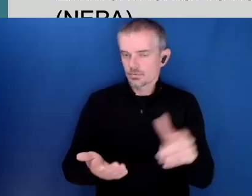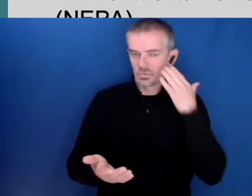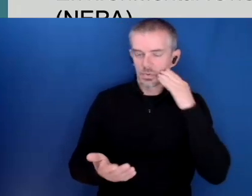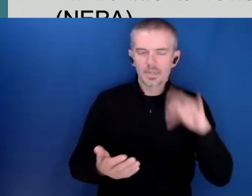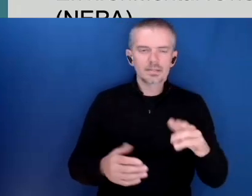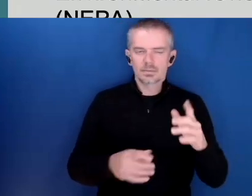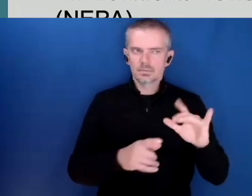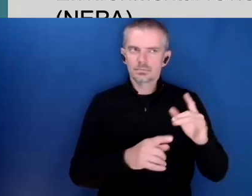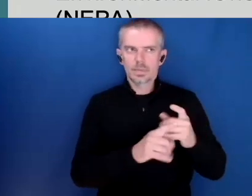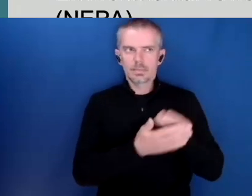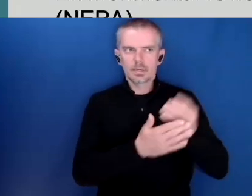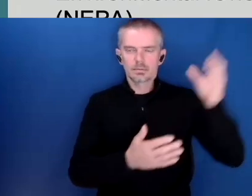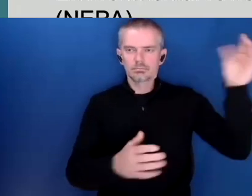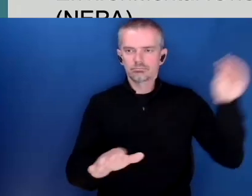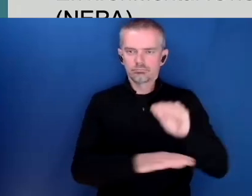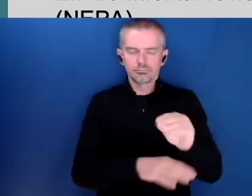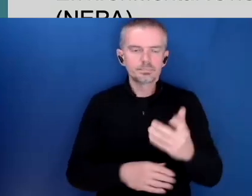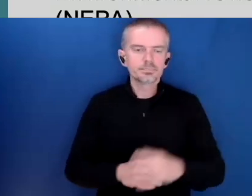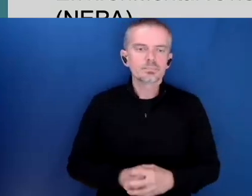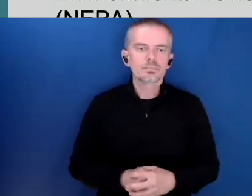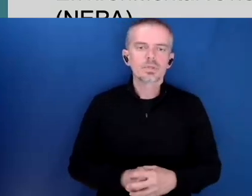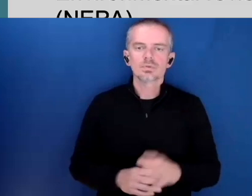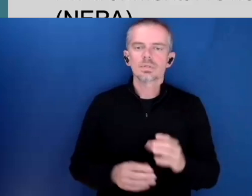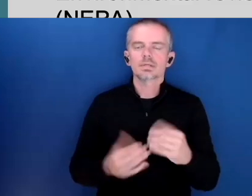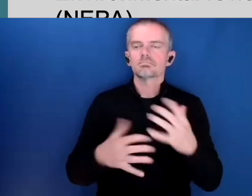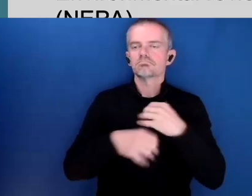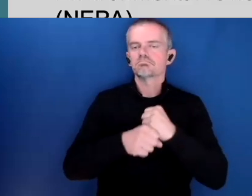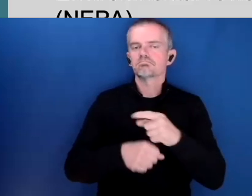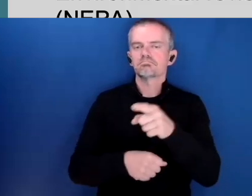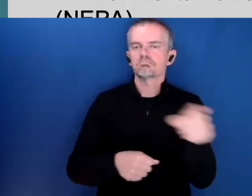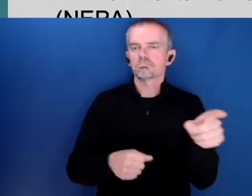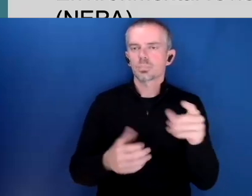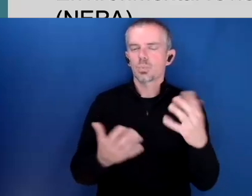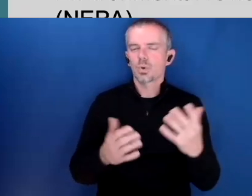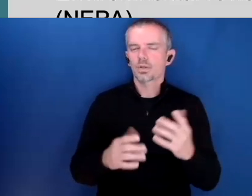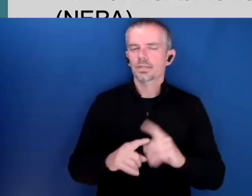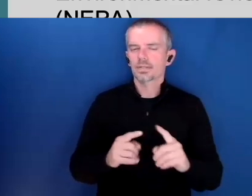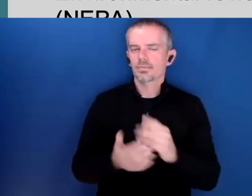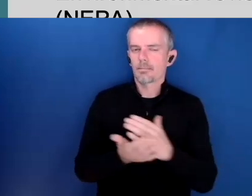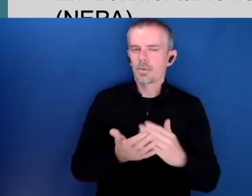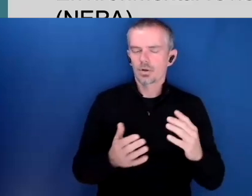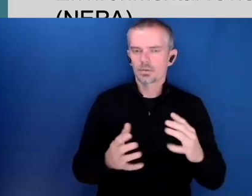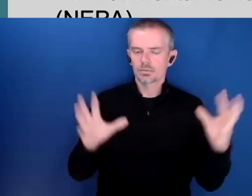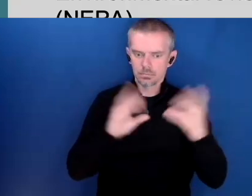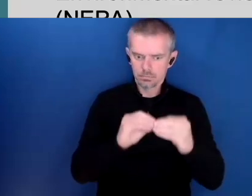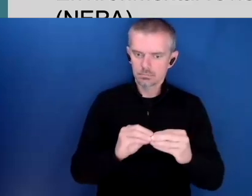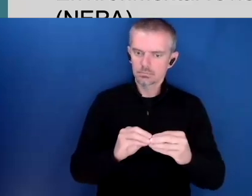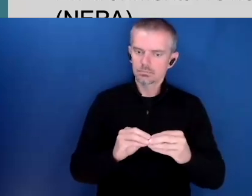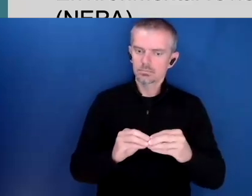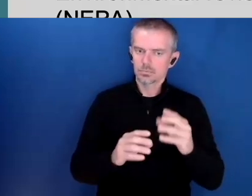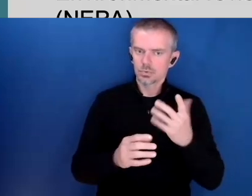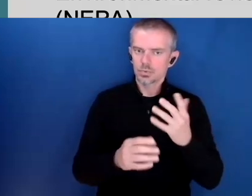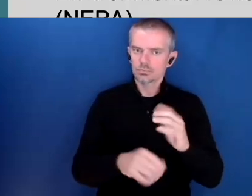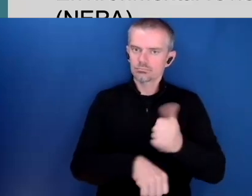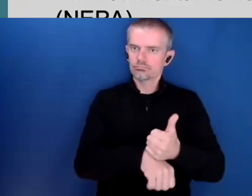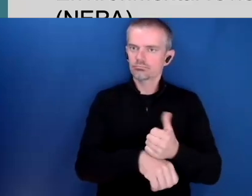just kind of a little bit of an overview of what elements need to be kind of pieced together and aligned to support a project. And